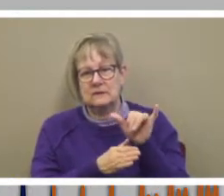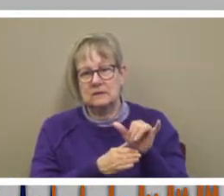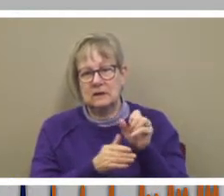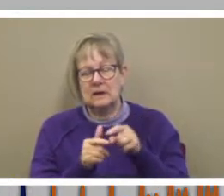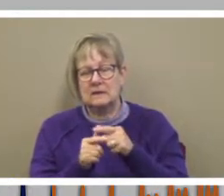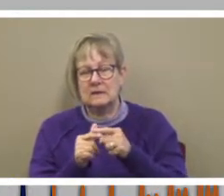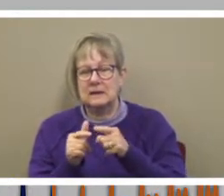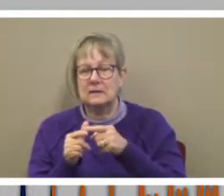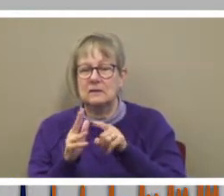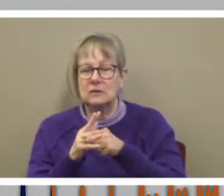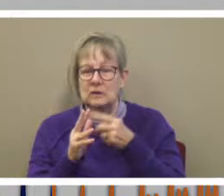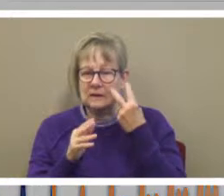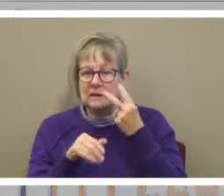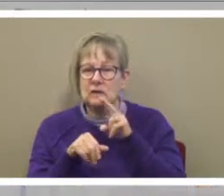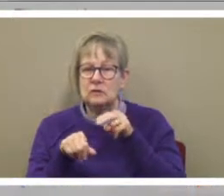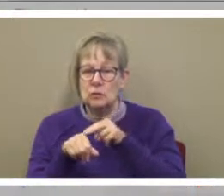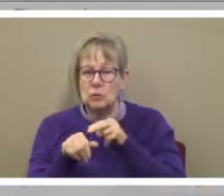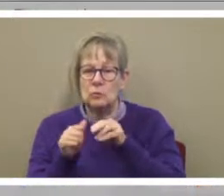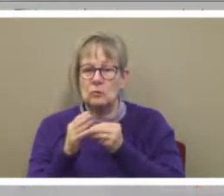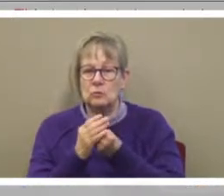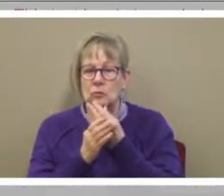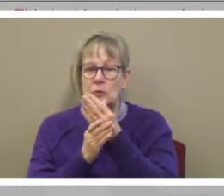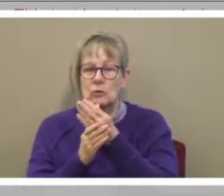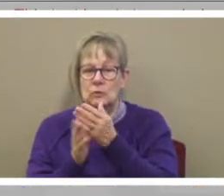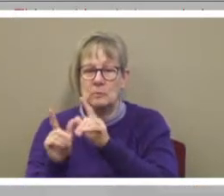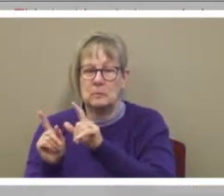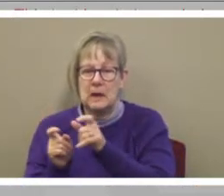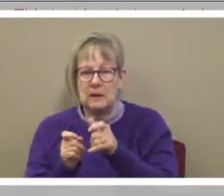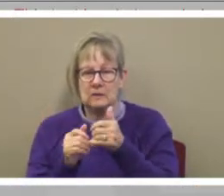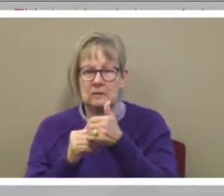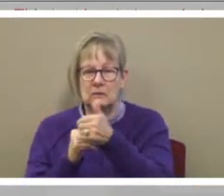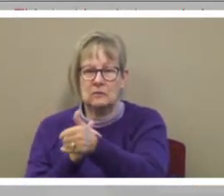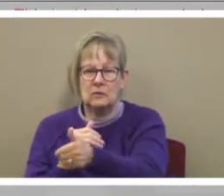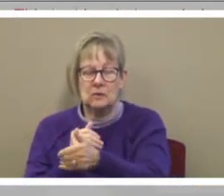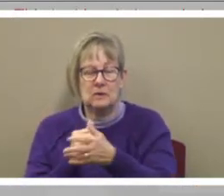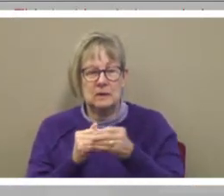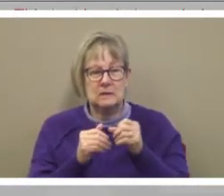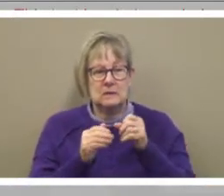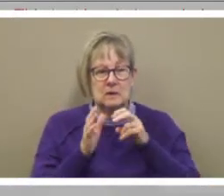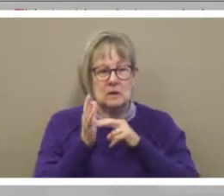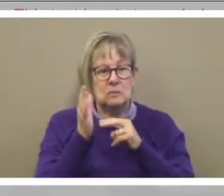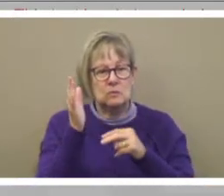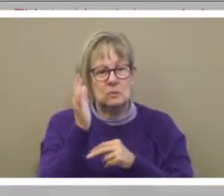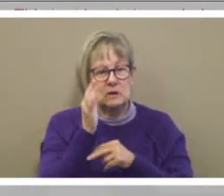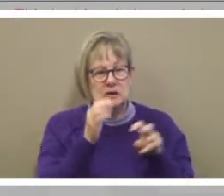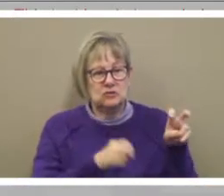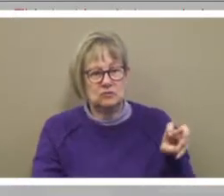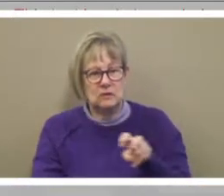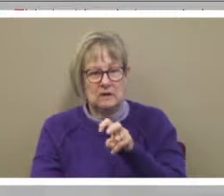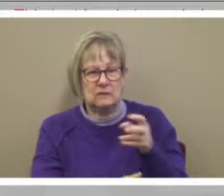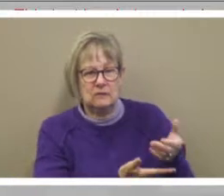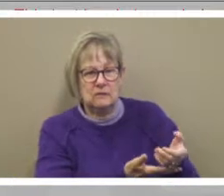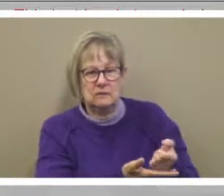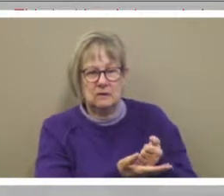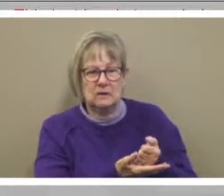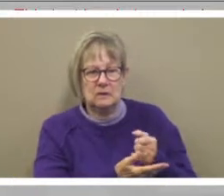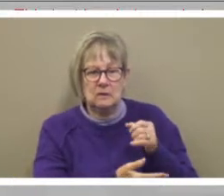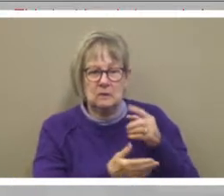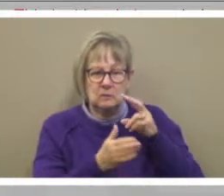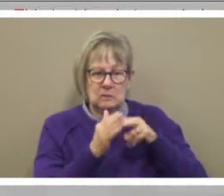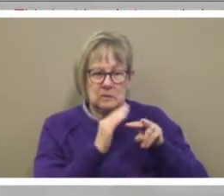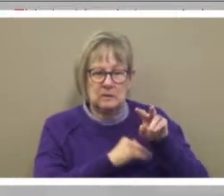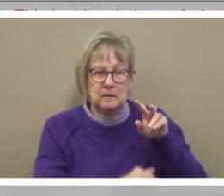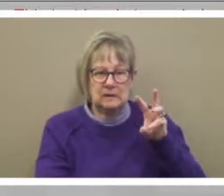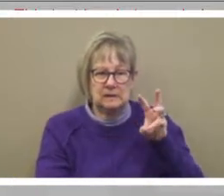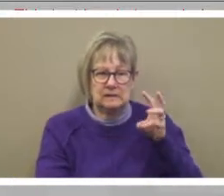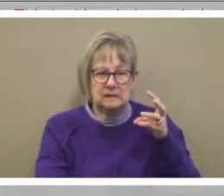growth patterns moving forward. So bridge transfer revenue. So we originally had projected $16.5